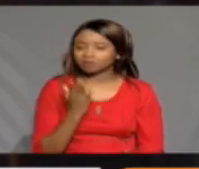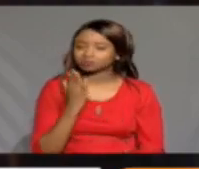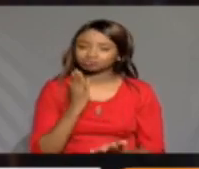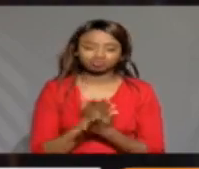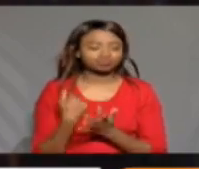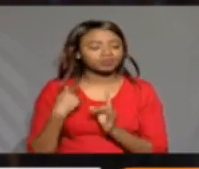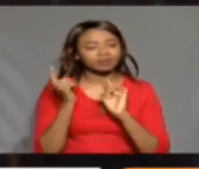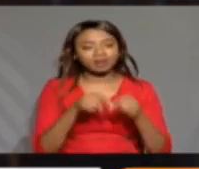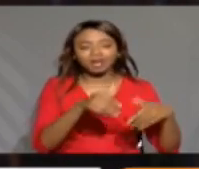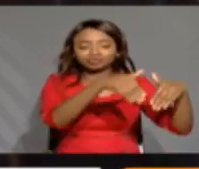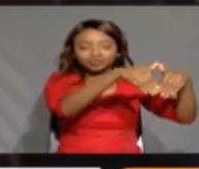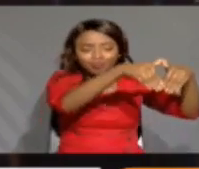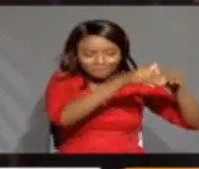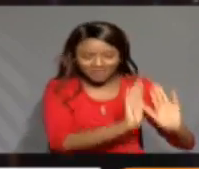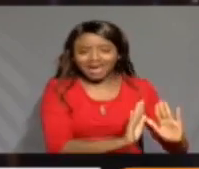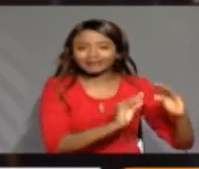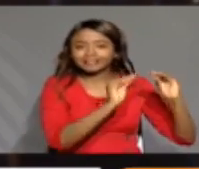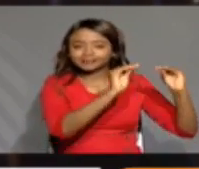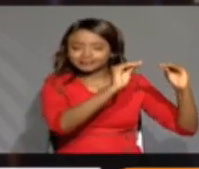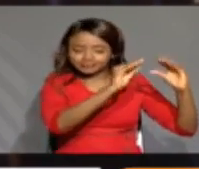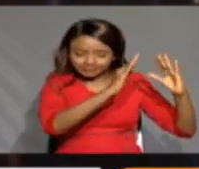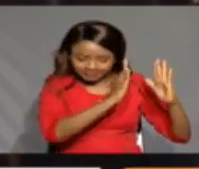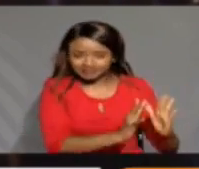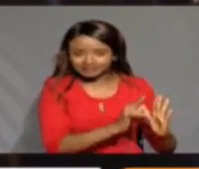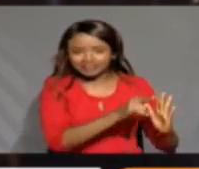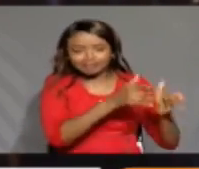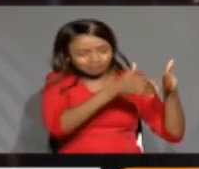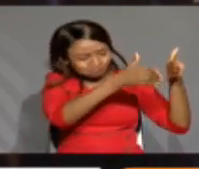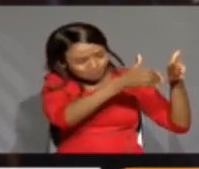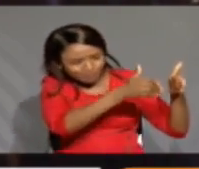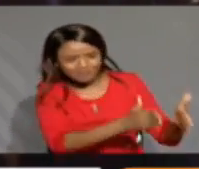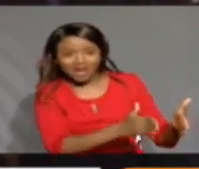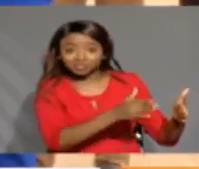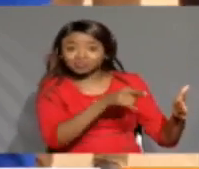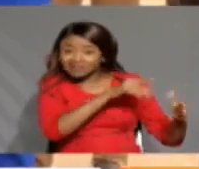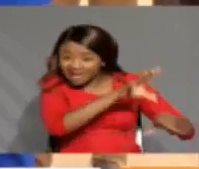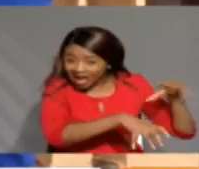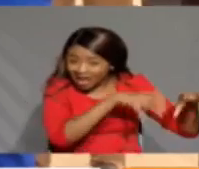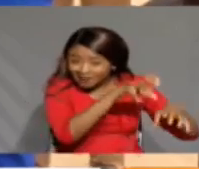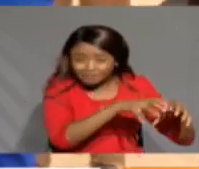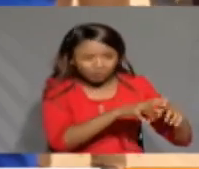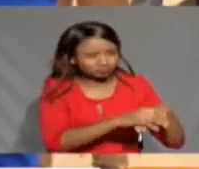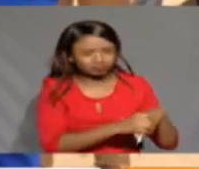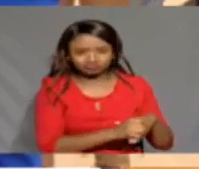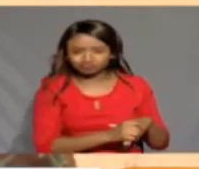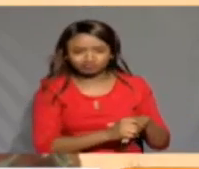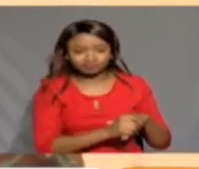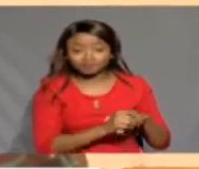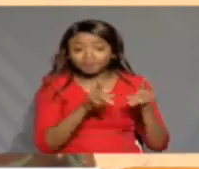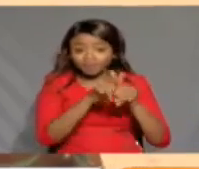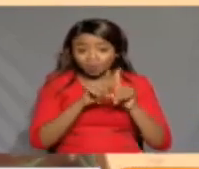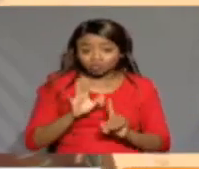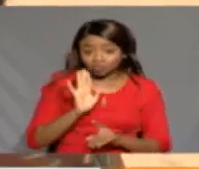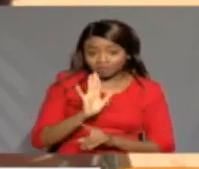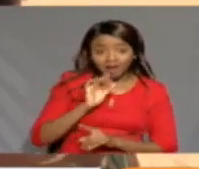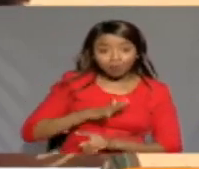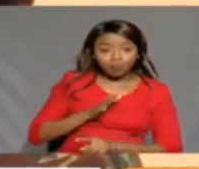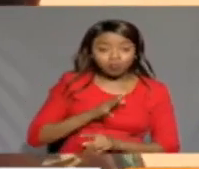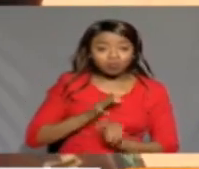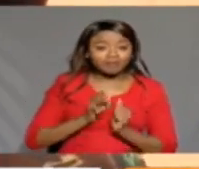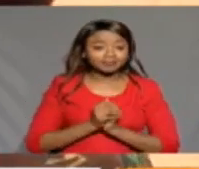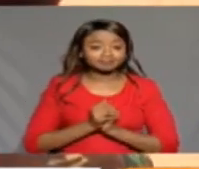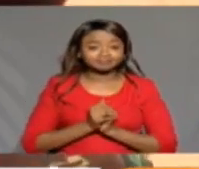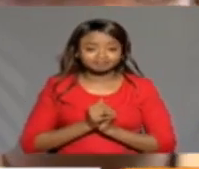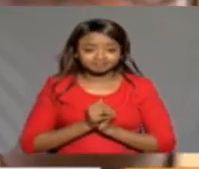tumekuja kuzika mwalimu, mtu, si mnyama. Ngilu's Saturday statement came just a day